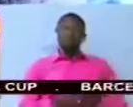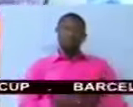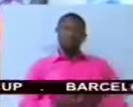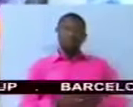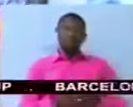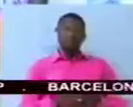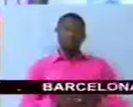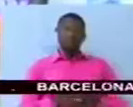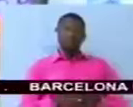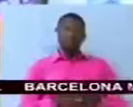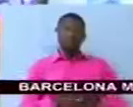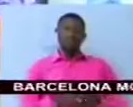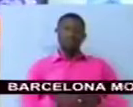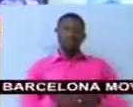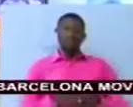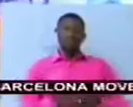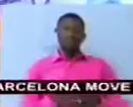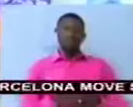So the